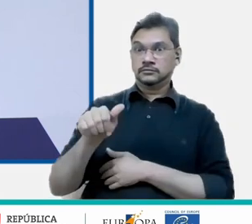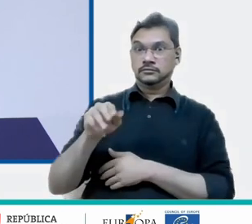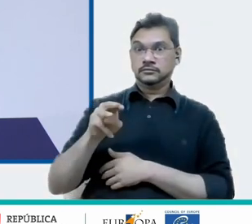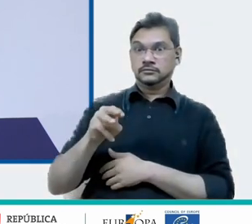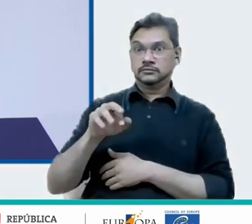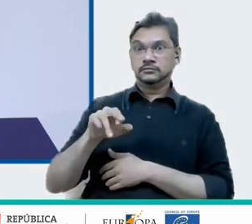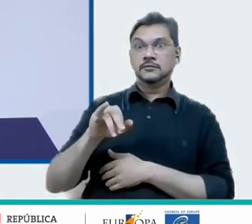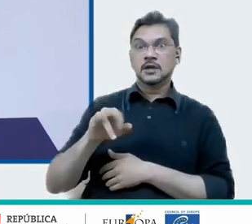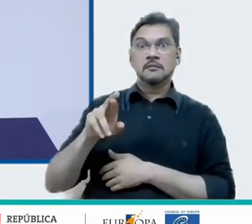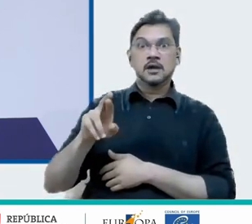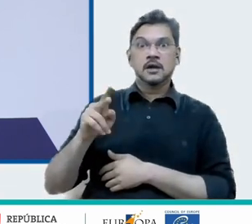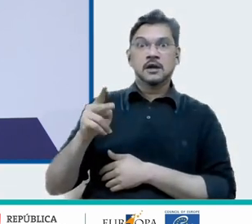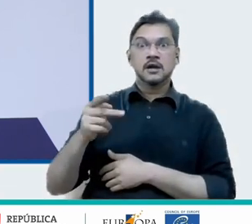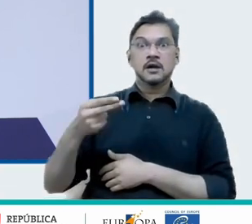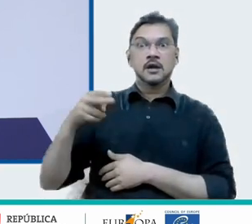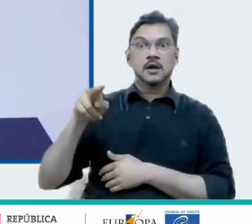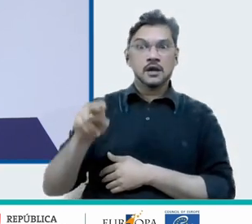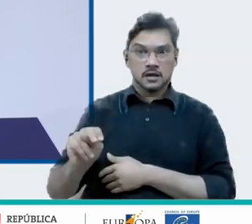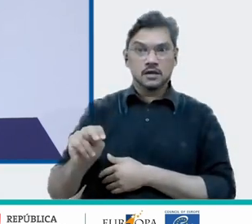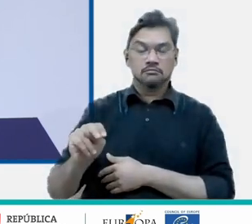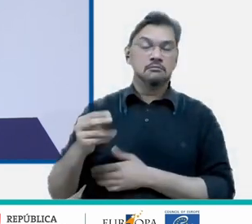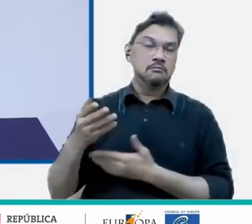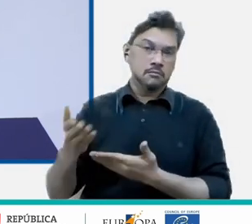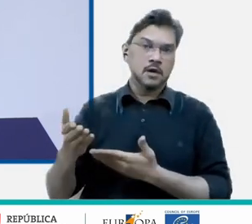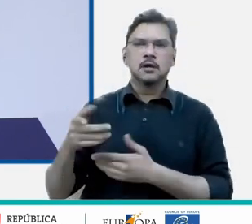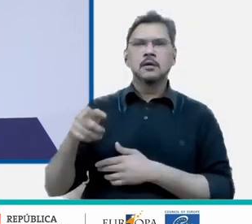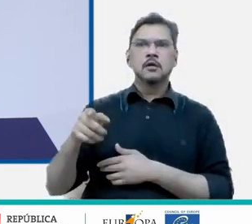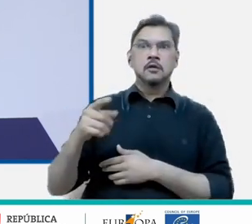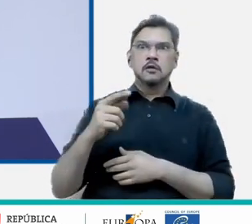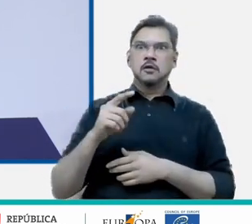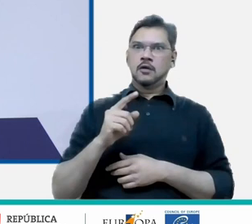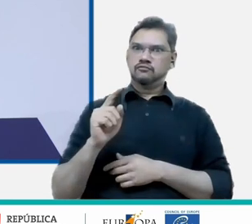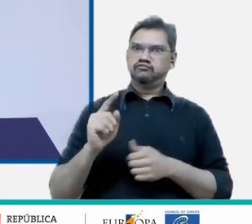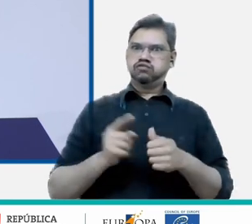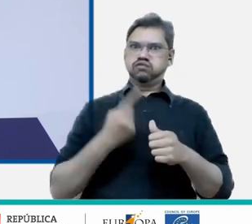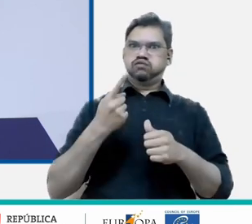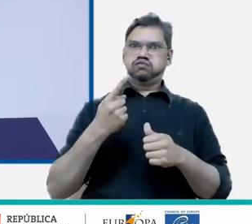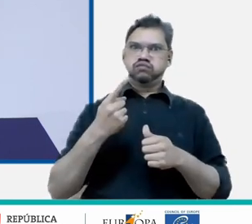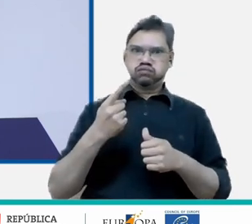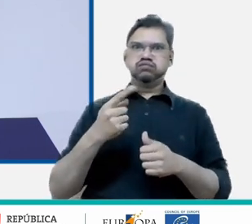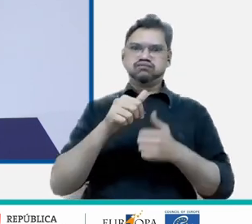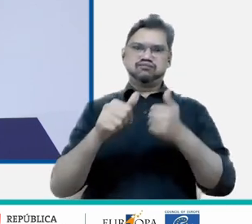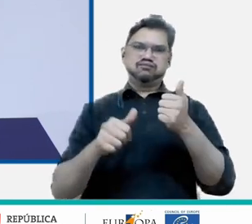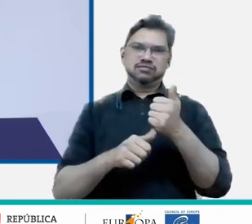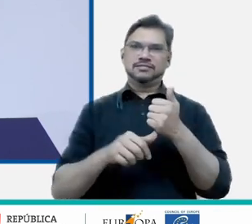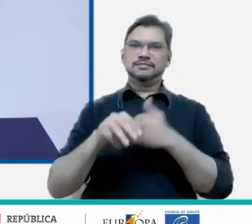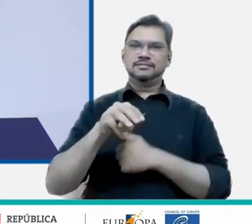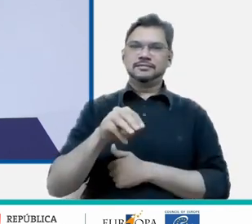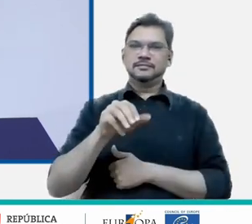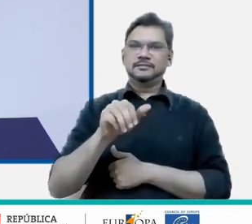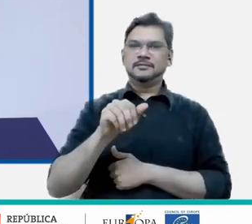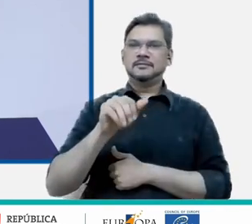Kurbankoda, first deputy mayor of Dursharb in Kazakhstan. I believe